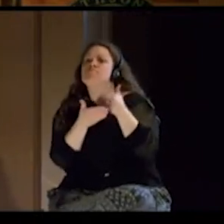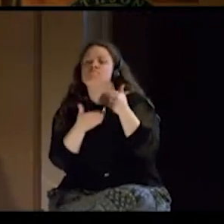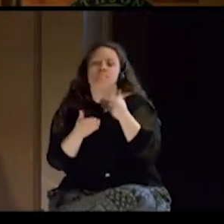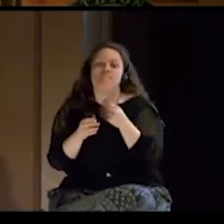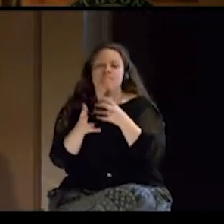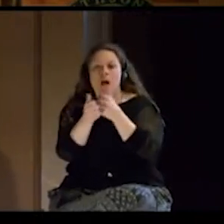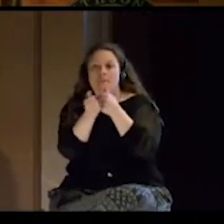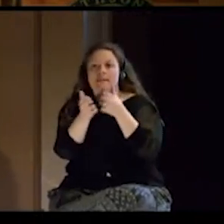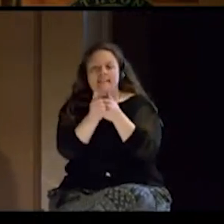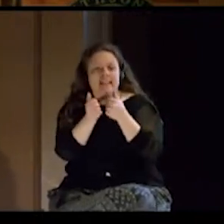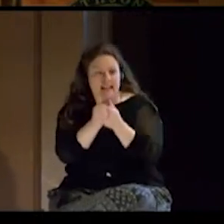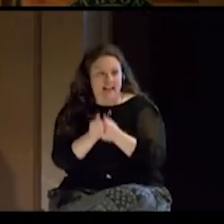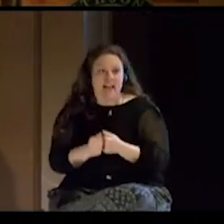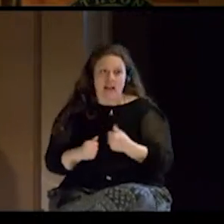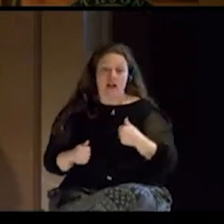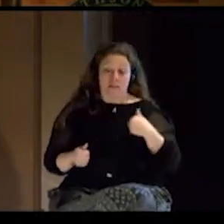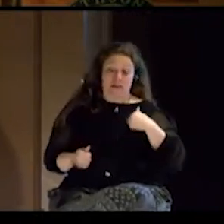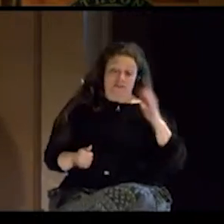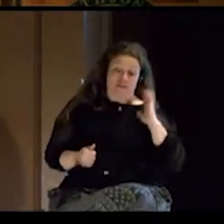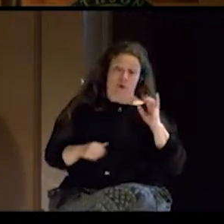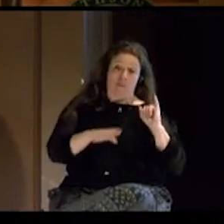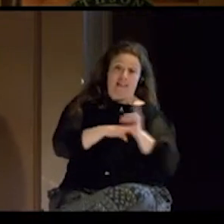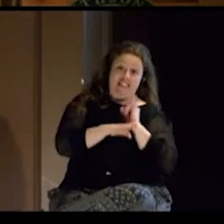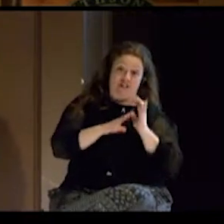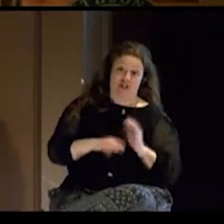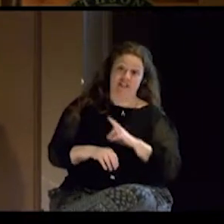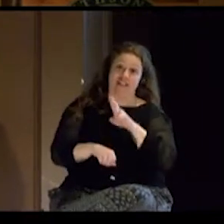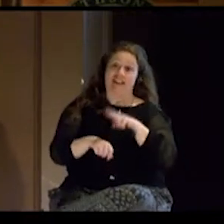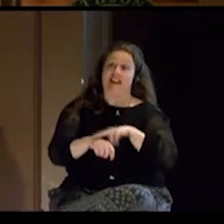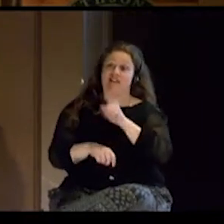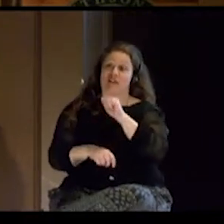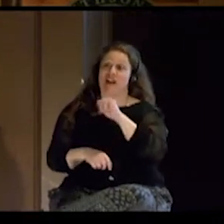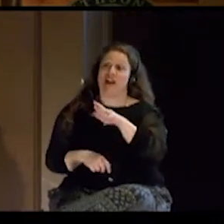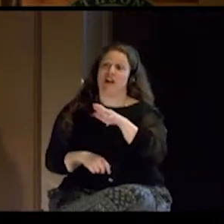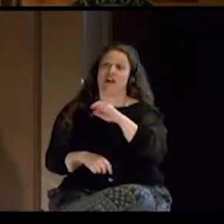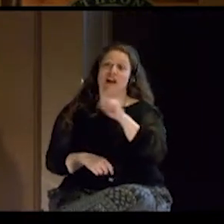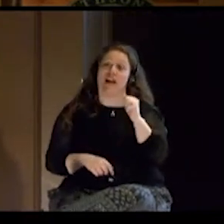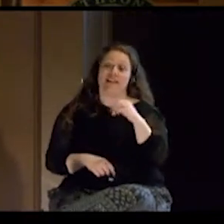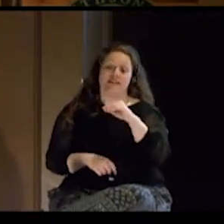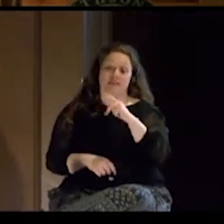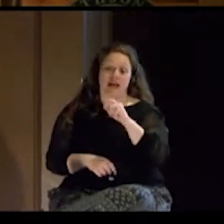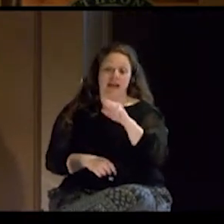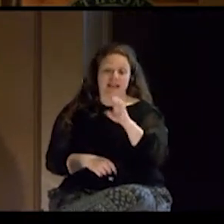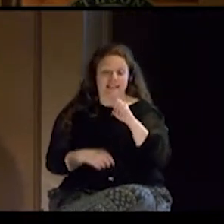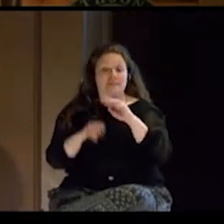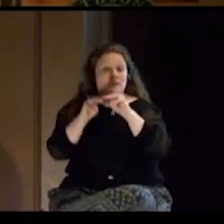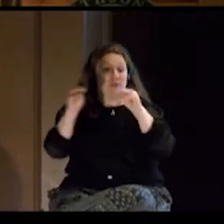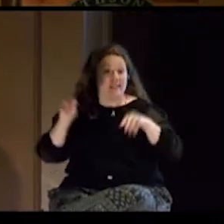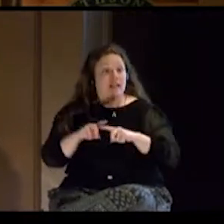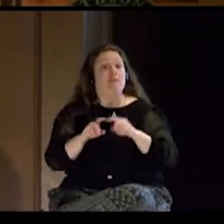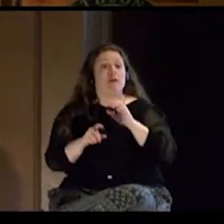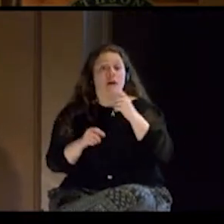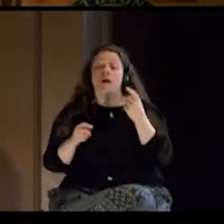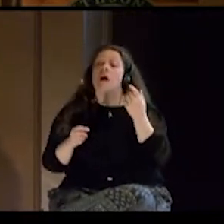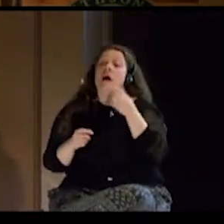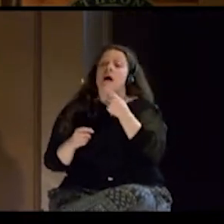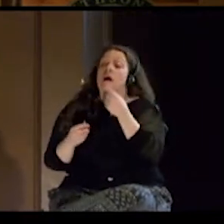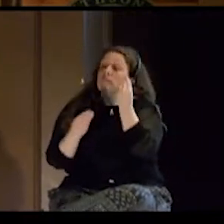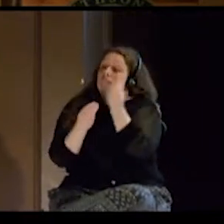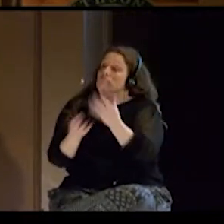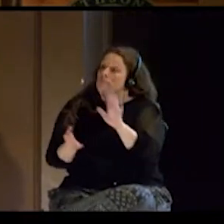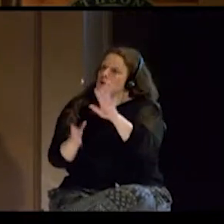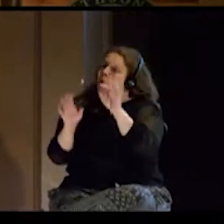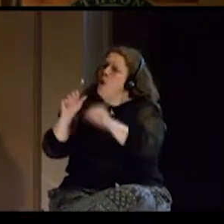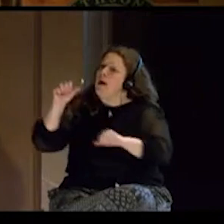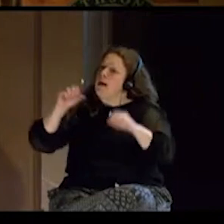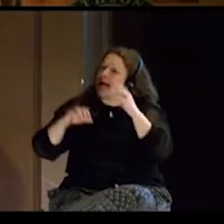think, and I speak as a former intern at the National Air and Space Museum, that your experiences at the Smithsonian help guide and